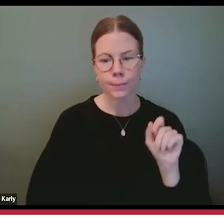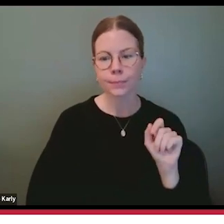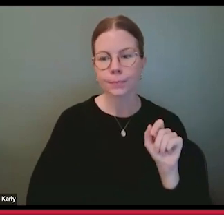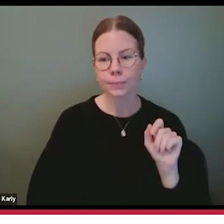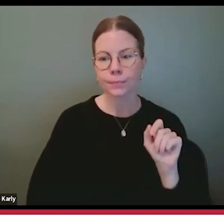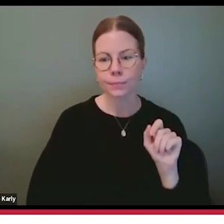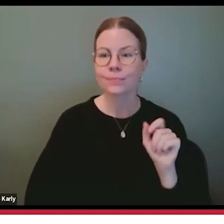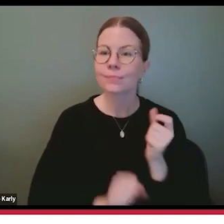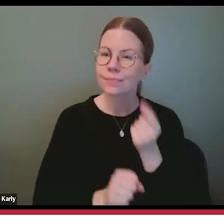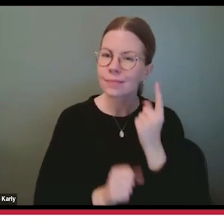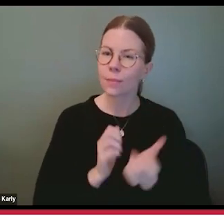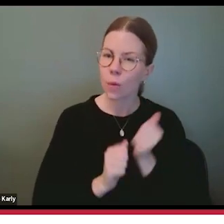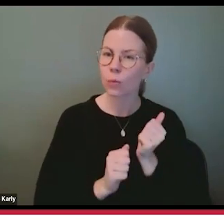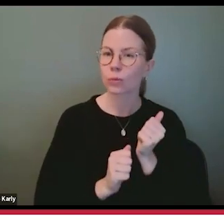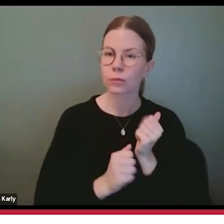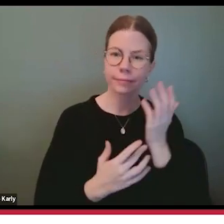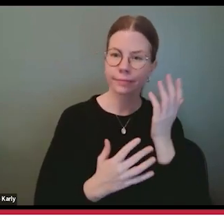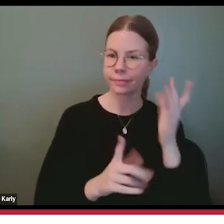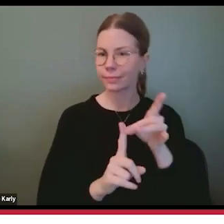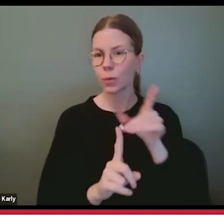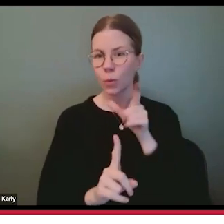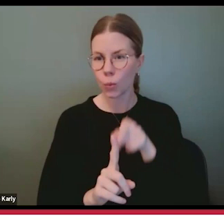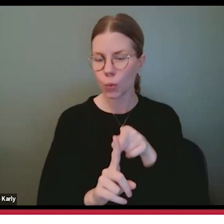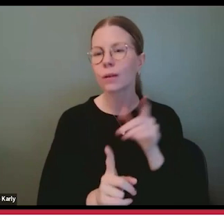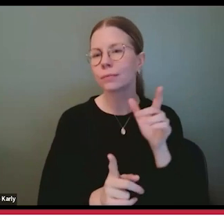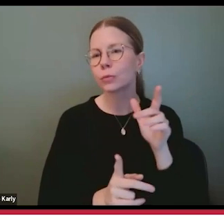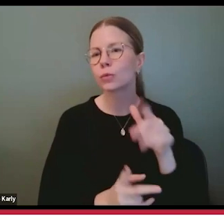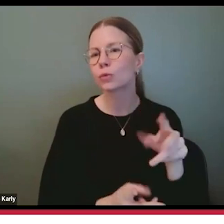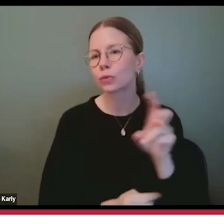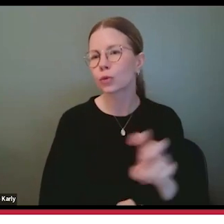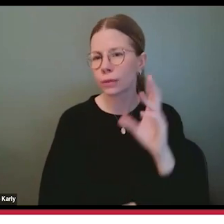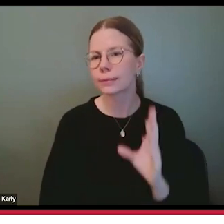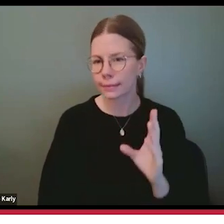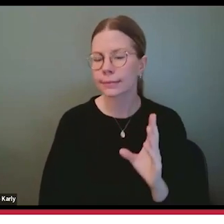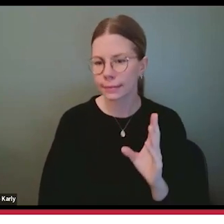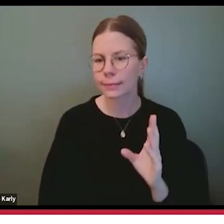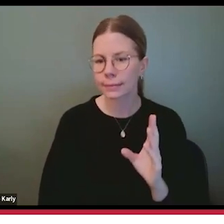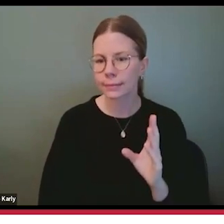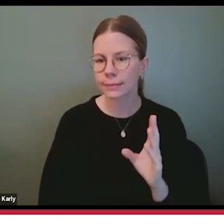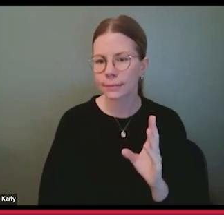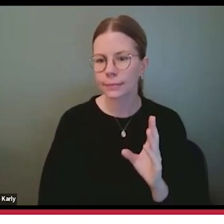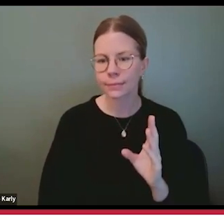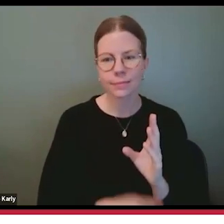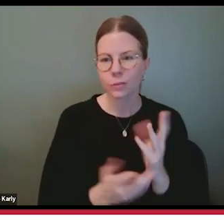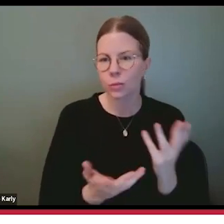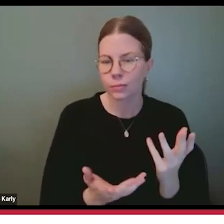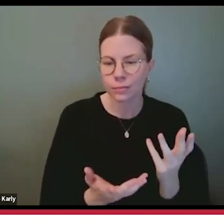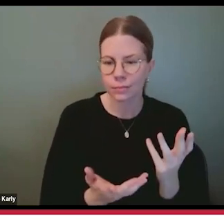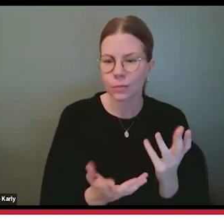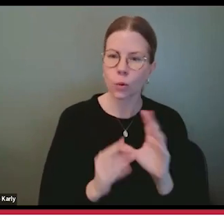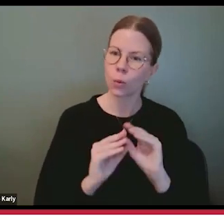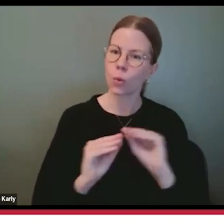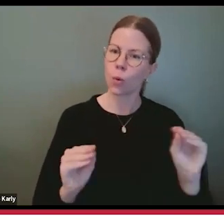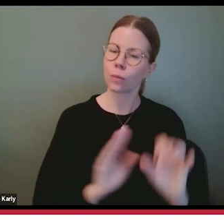are in tourists, and there has not been a clear link of the outbreaks to either epidemiologically or genomically to